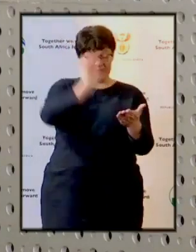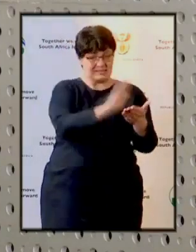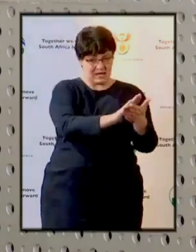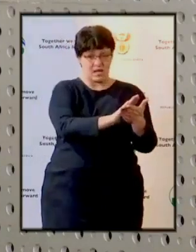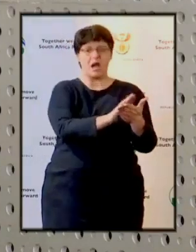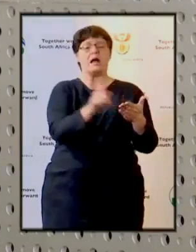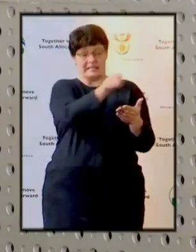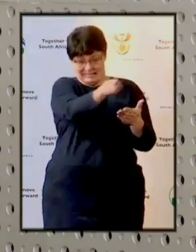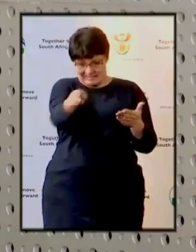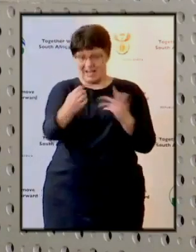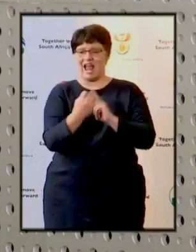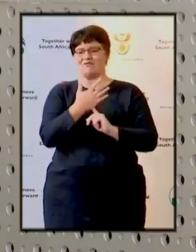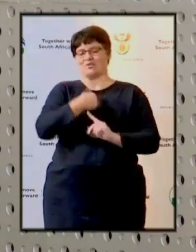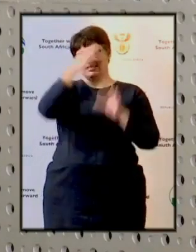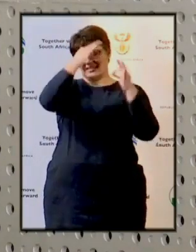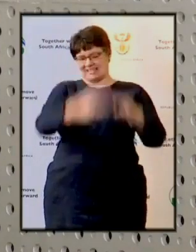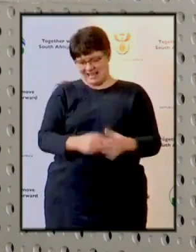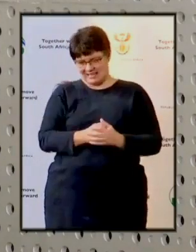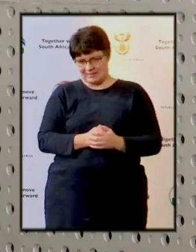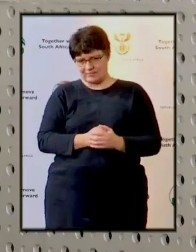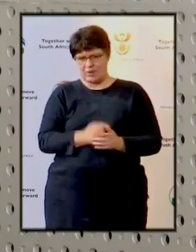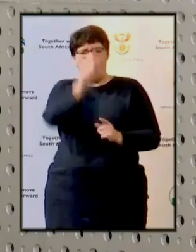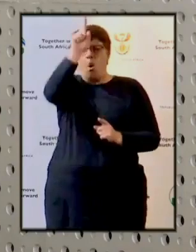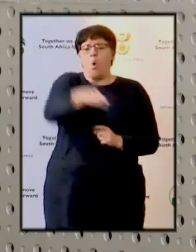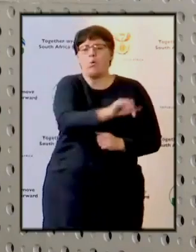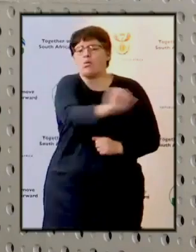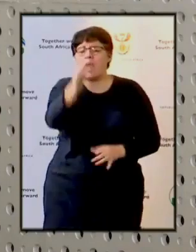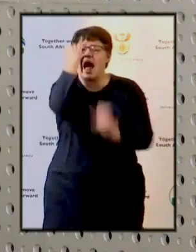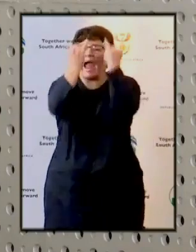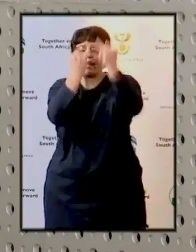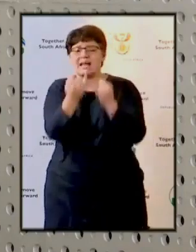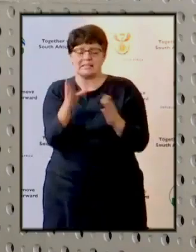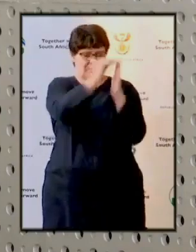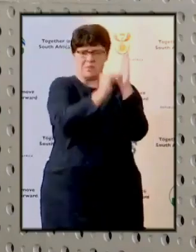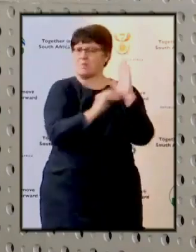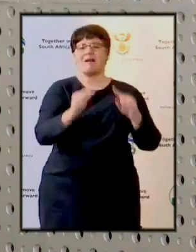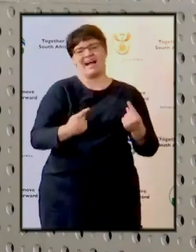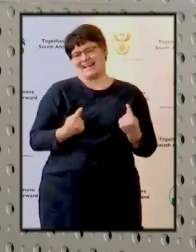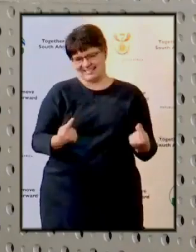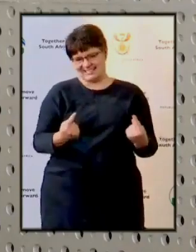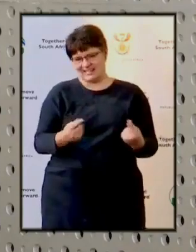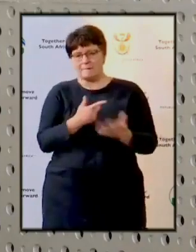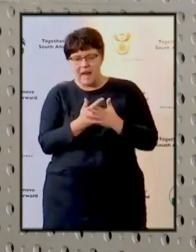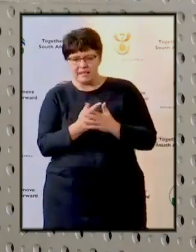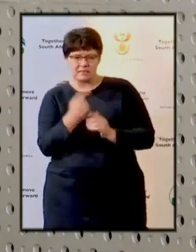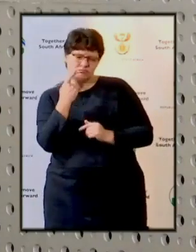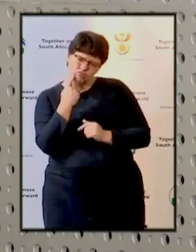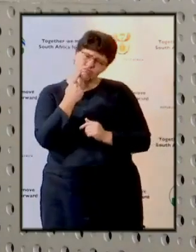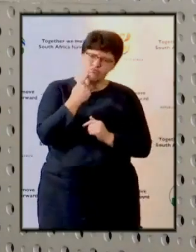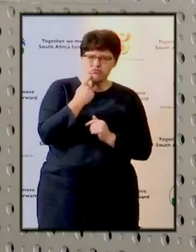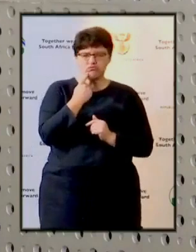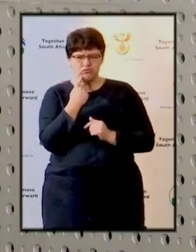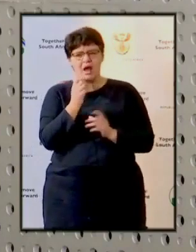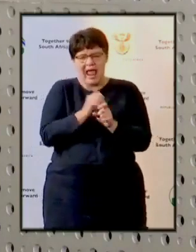the ideas could be accommodated in the regulations, we continue to consider them. They'll influence the directions that